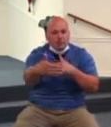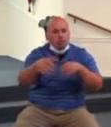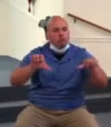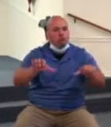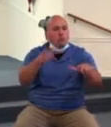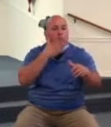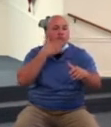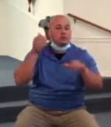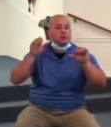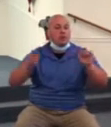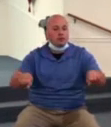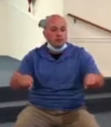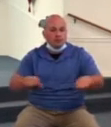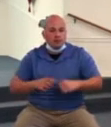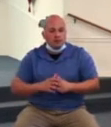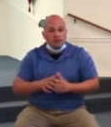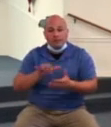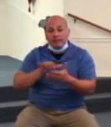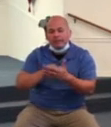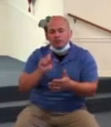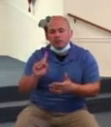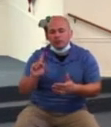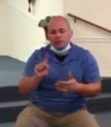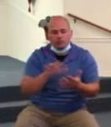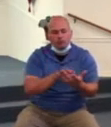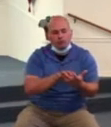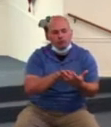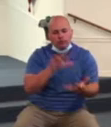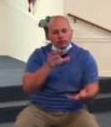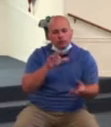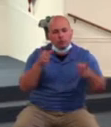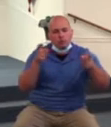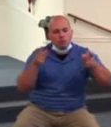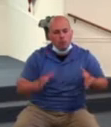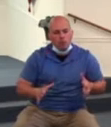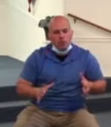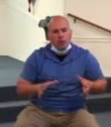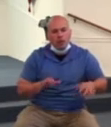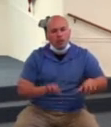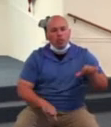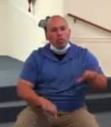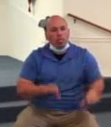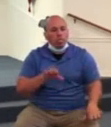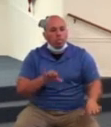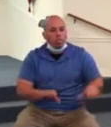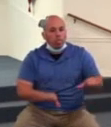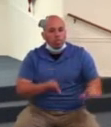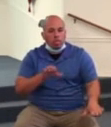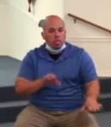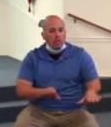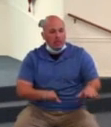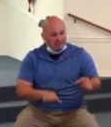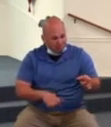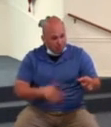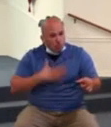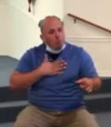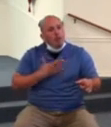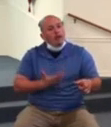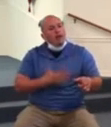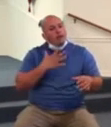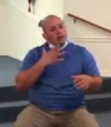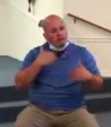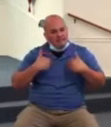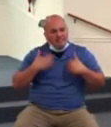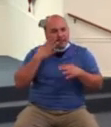And that's where the rich ruler stumbled. His faith took him far enough to ask Jesus what he needed to do to